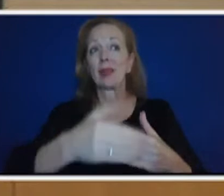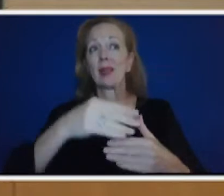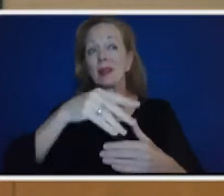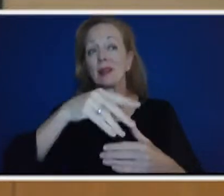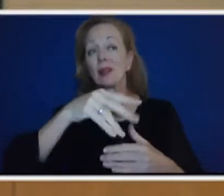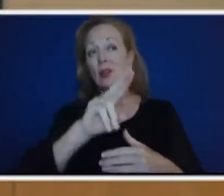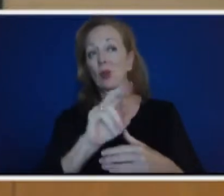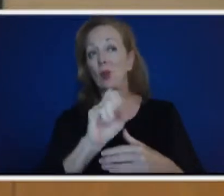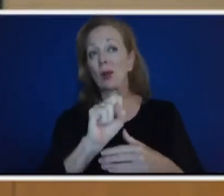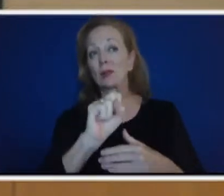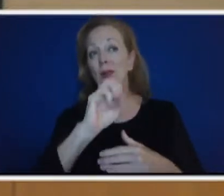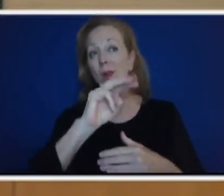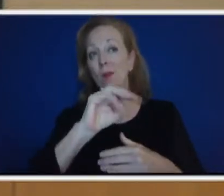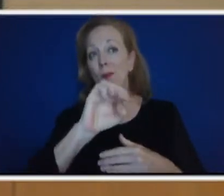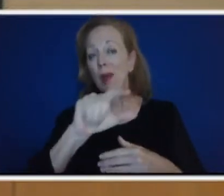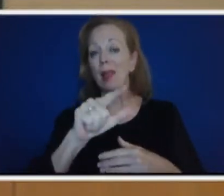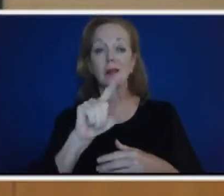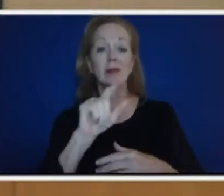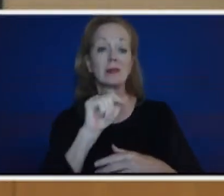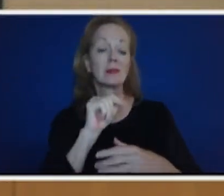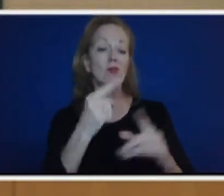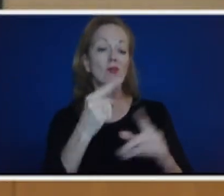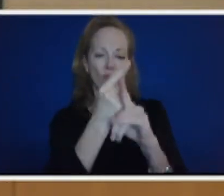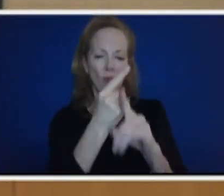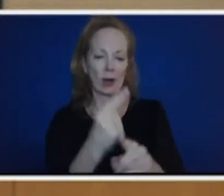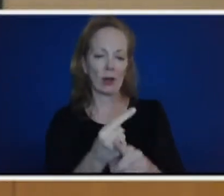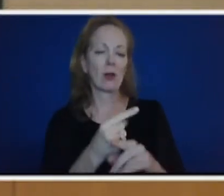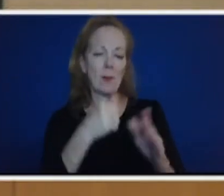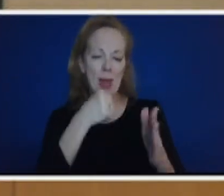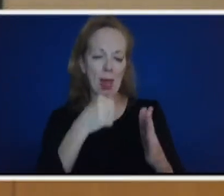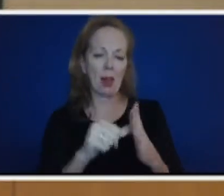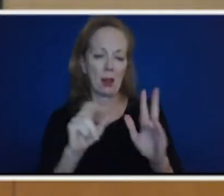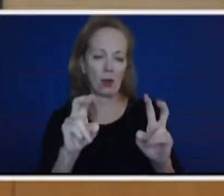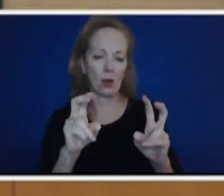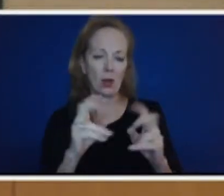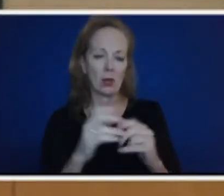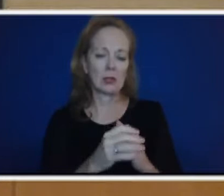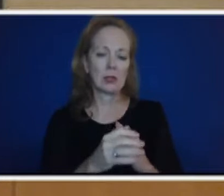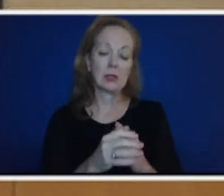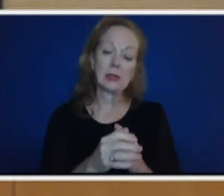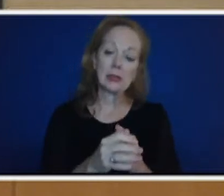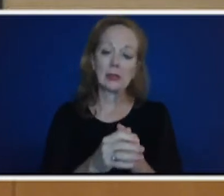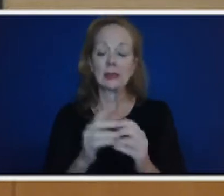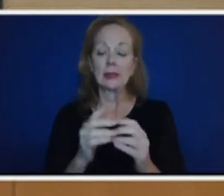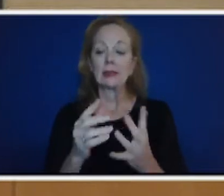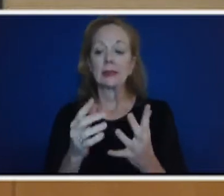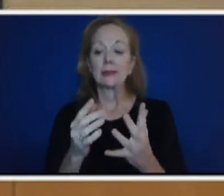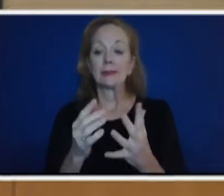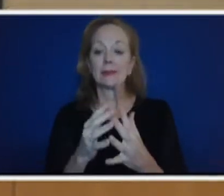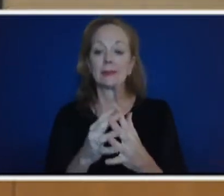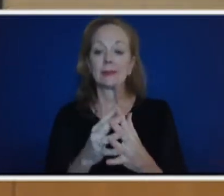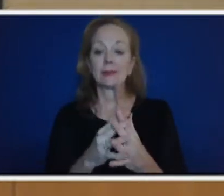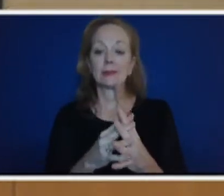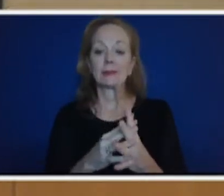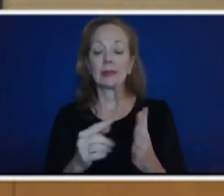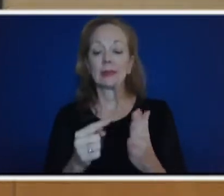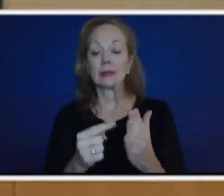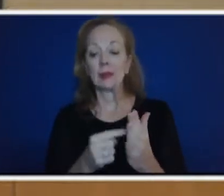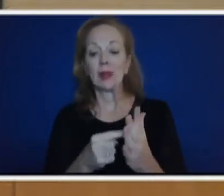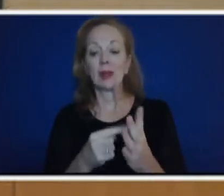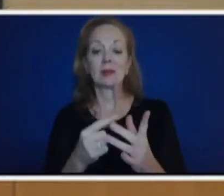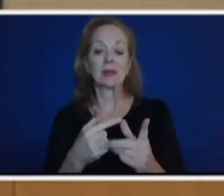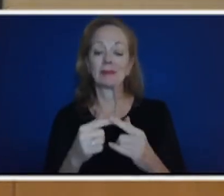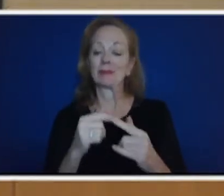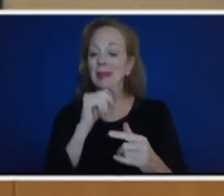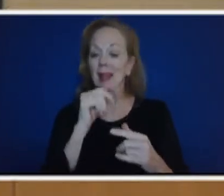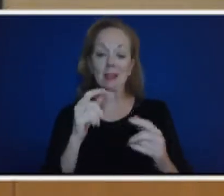sent first class or prior, they're just sent standard mail. And so at some point, that's gets to be a little bit out of our